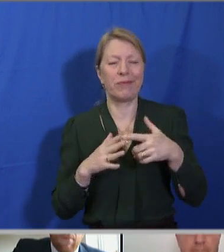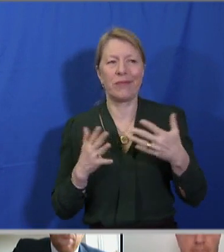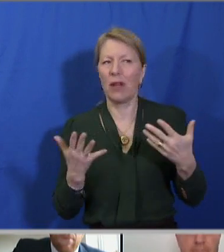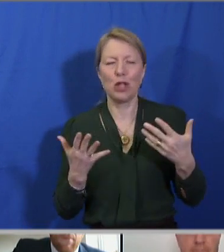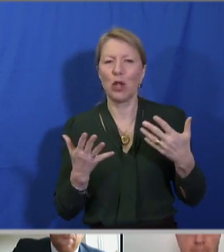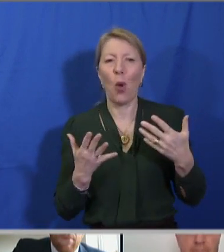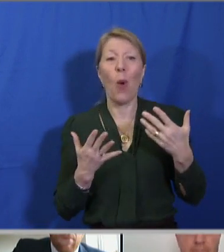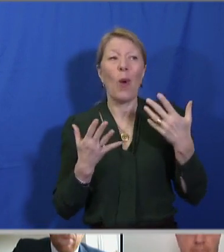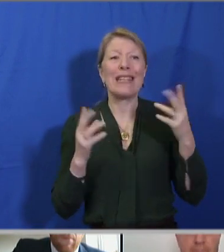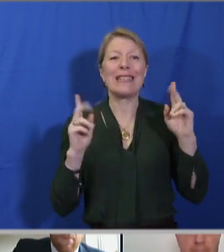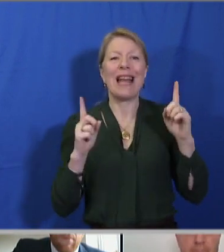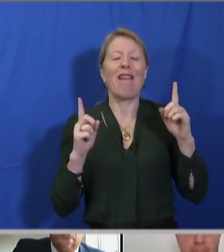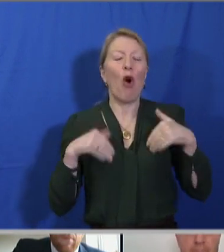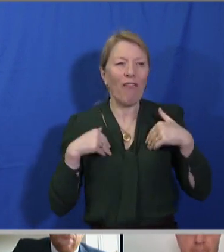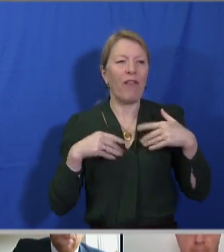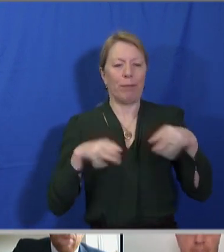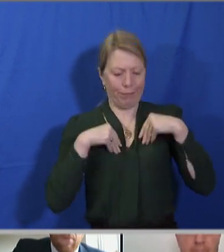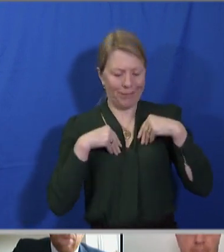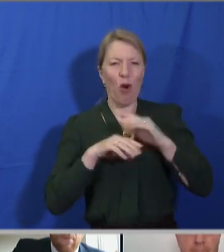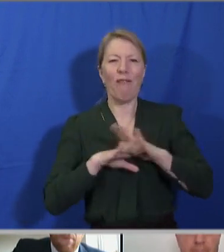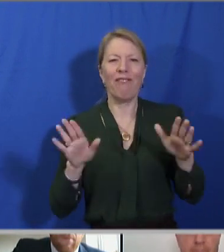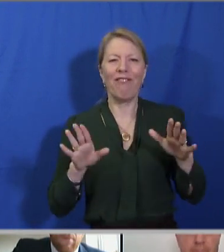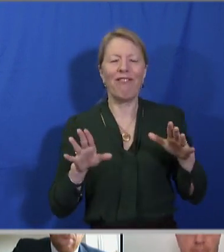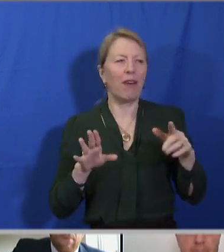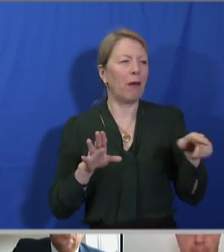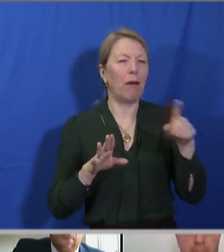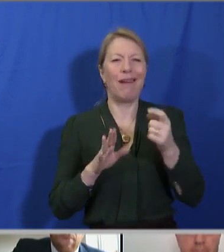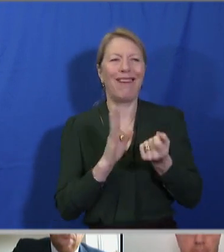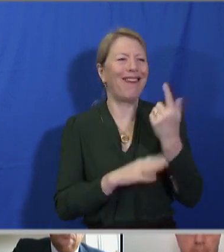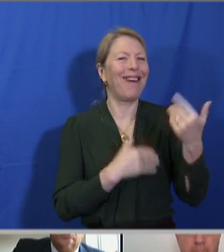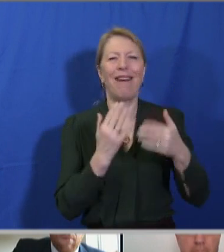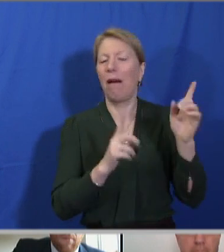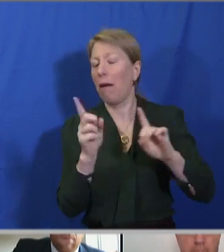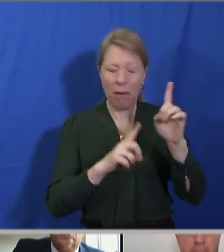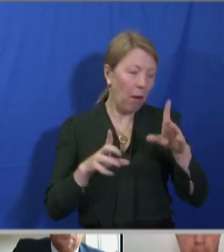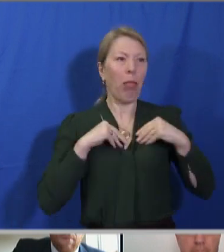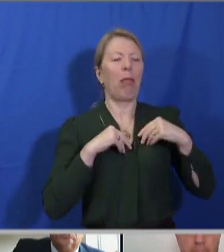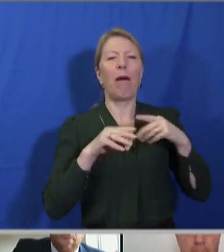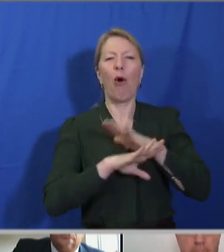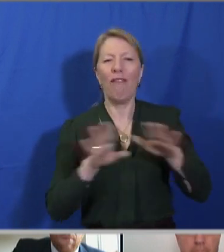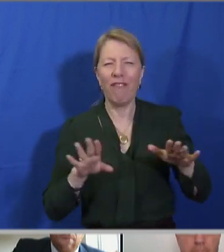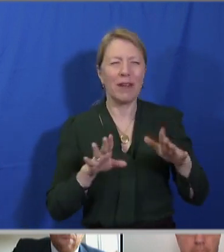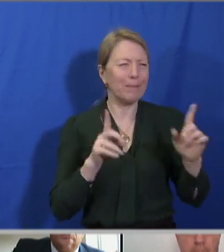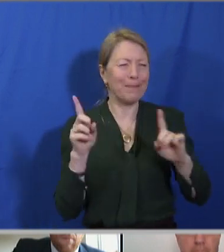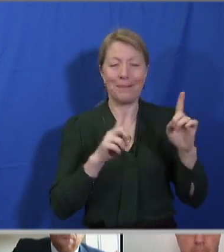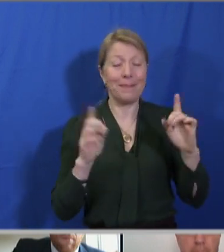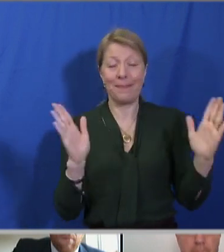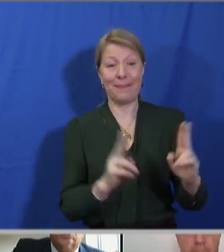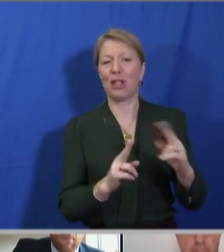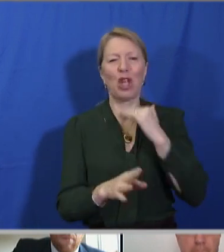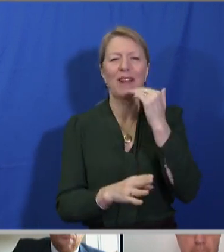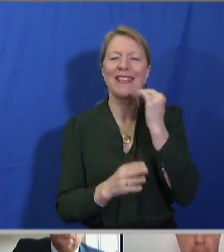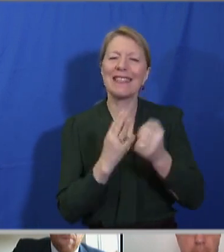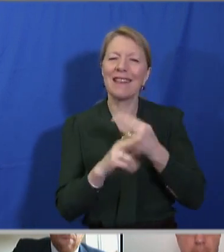stood down or reduced to tackle some of the pressures in the acute services. So it's a situation which we're